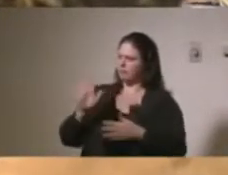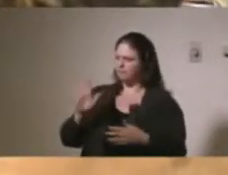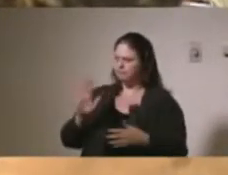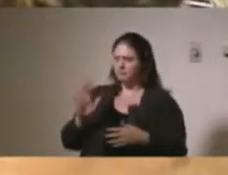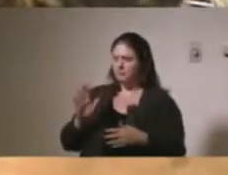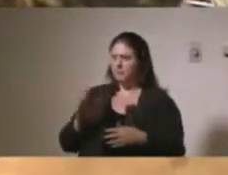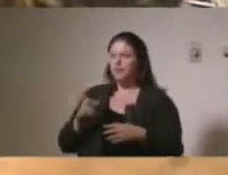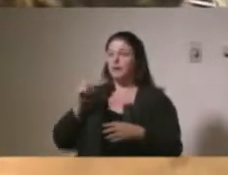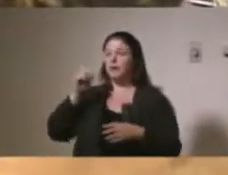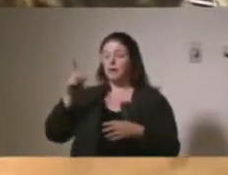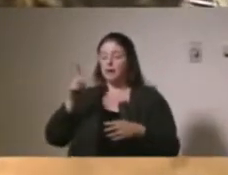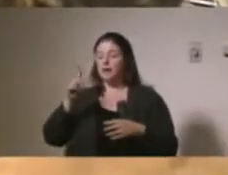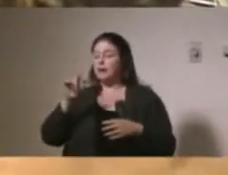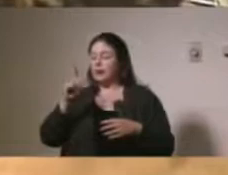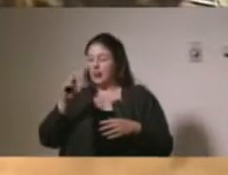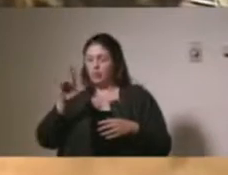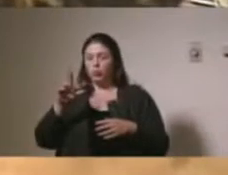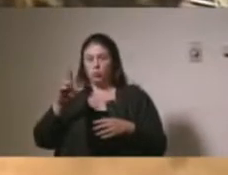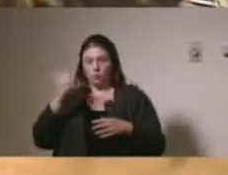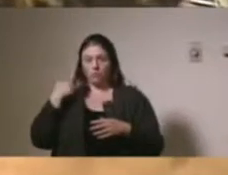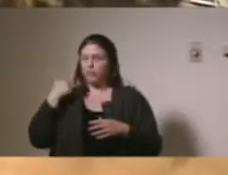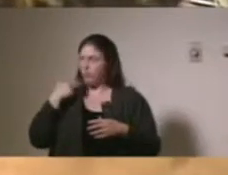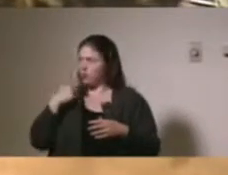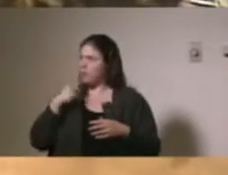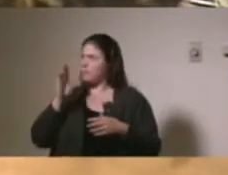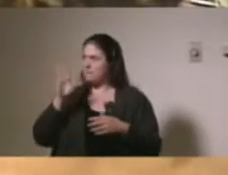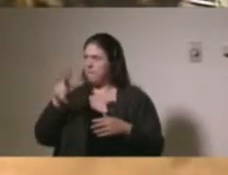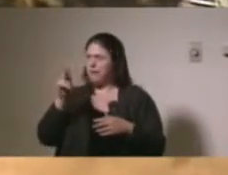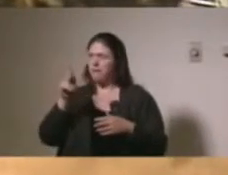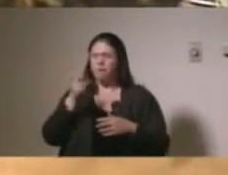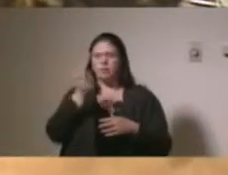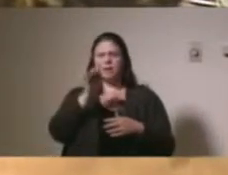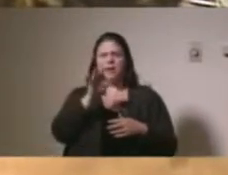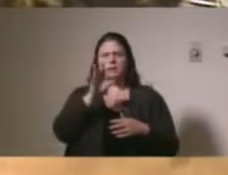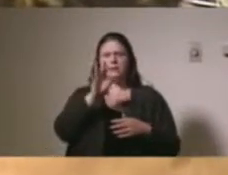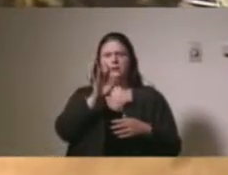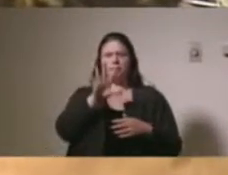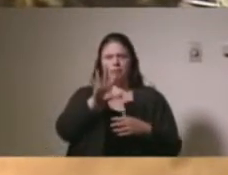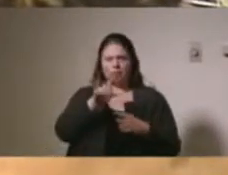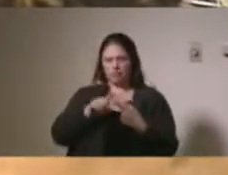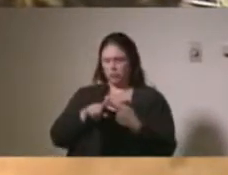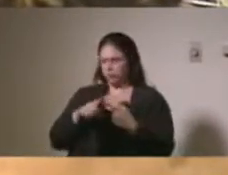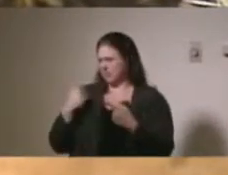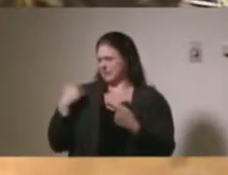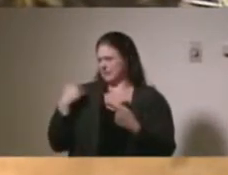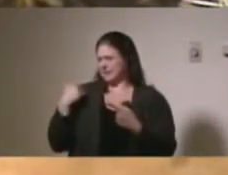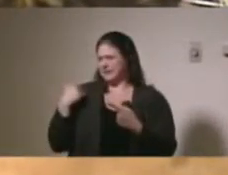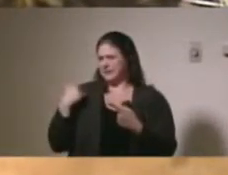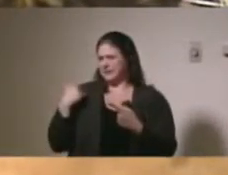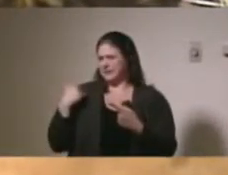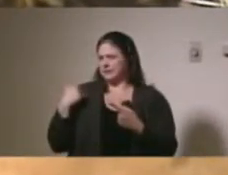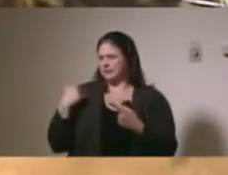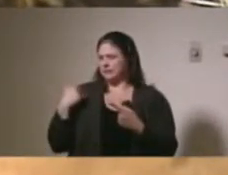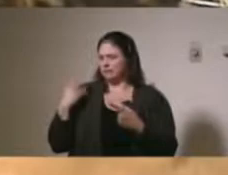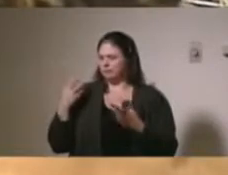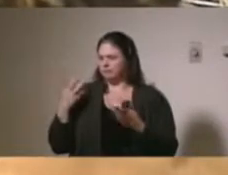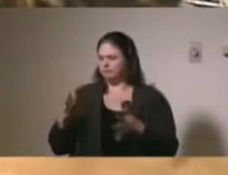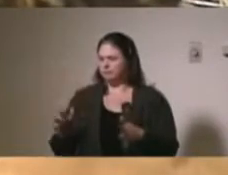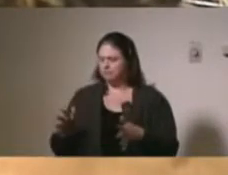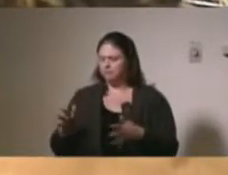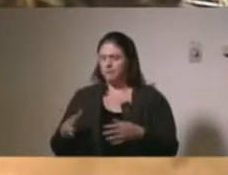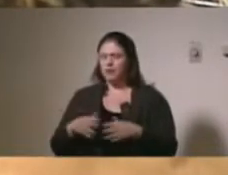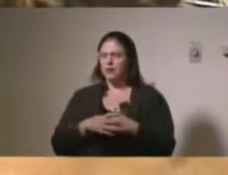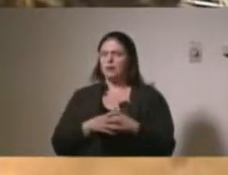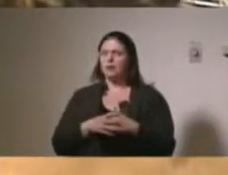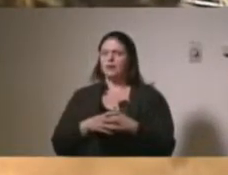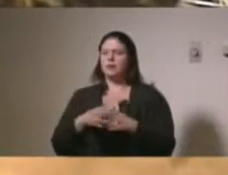Nain, Labrador. It was in there from 1995 until just this past year. Several years